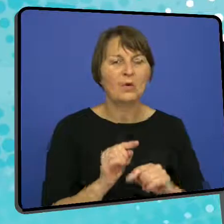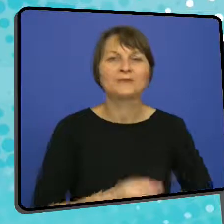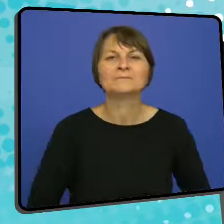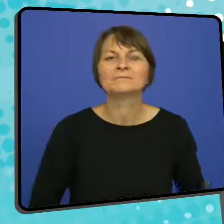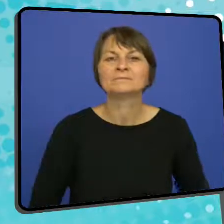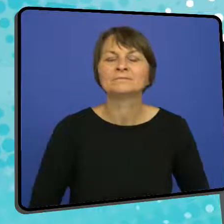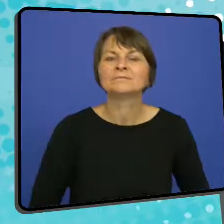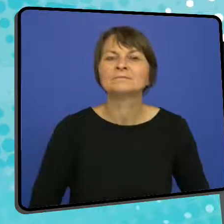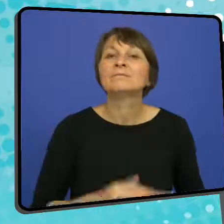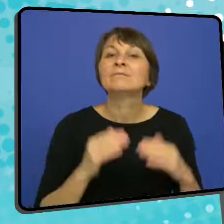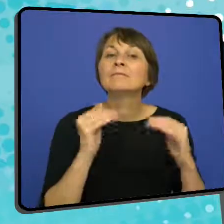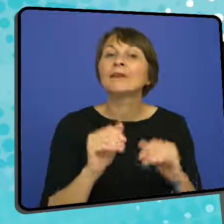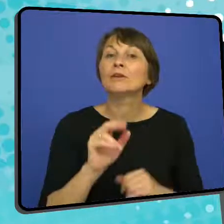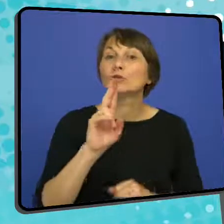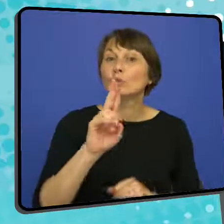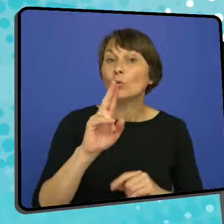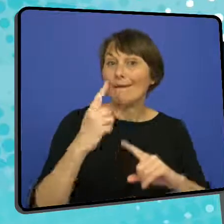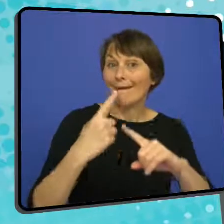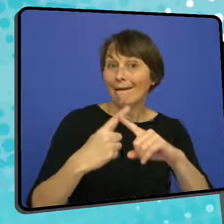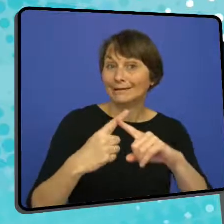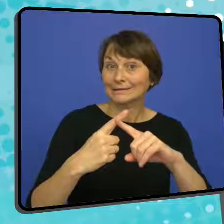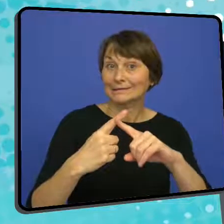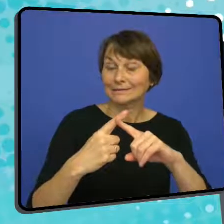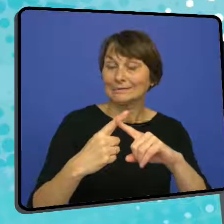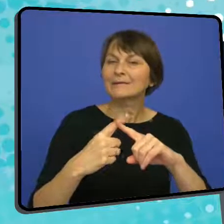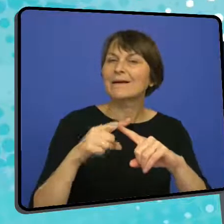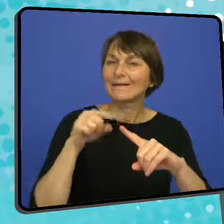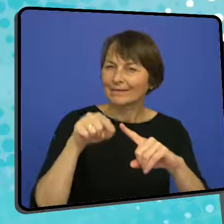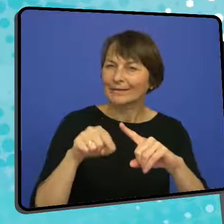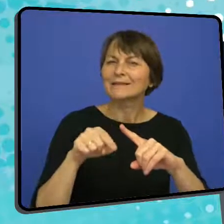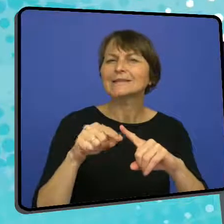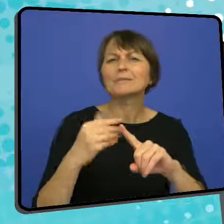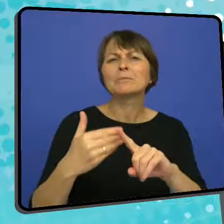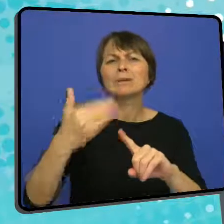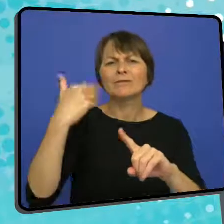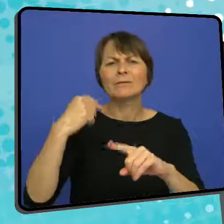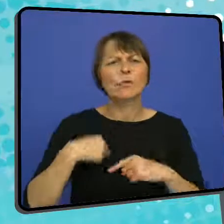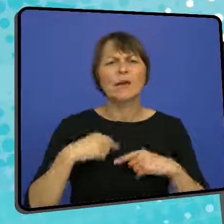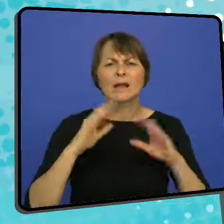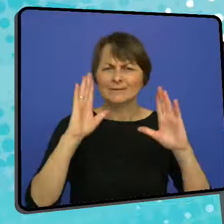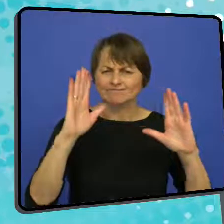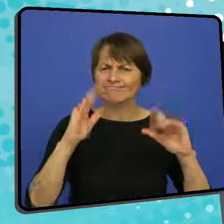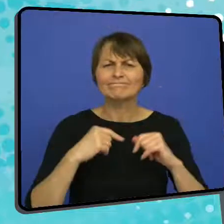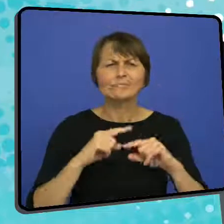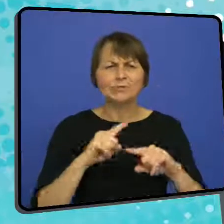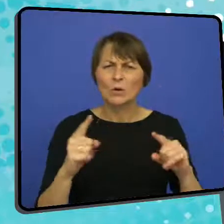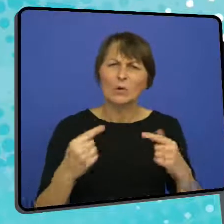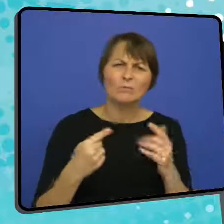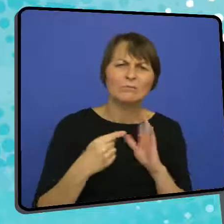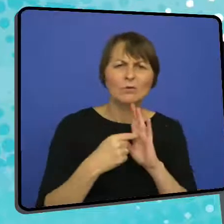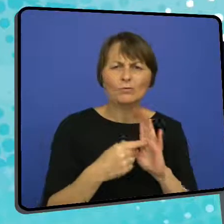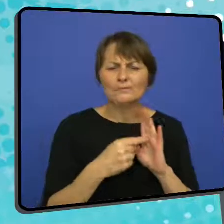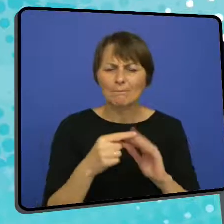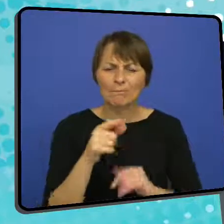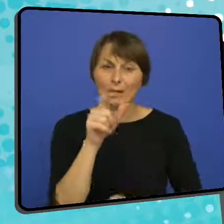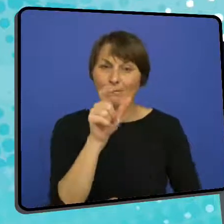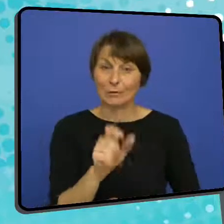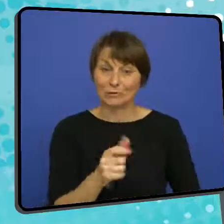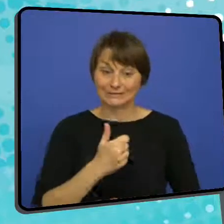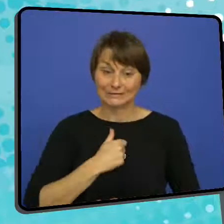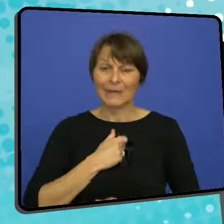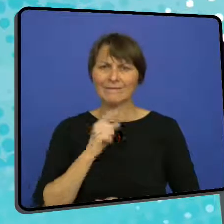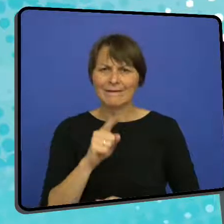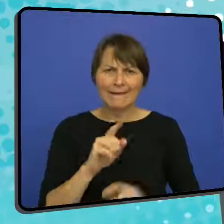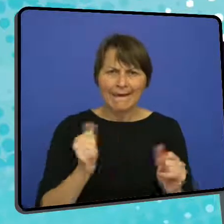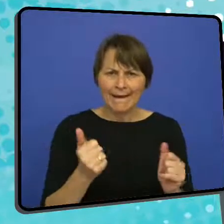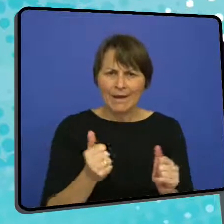perspective, indeed, it was more focused on, hey, how do you structure your site? How does a user click through an app? How what's the best flow for